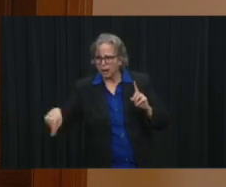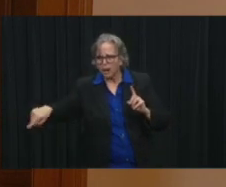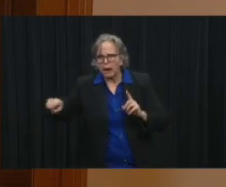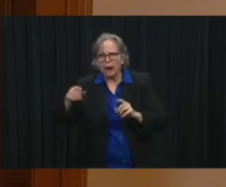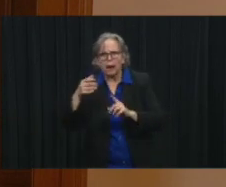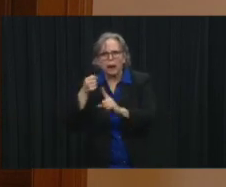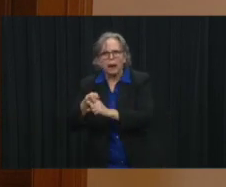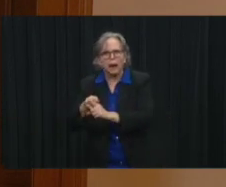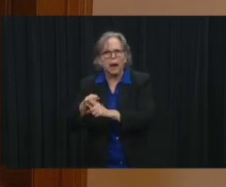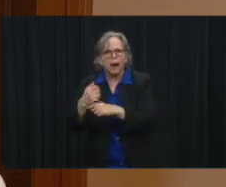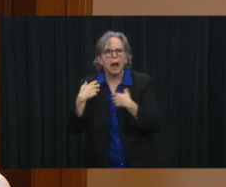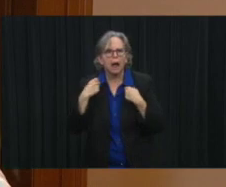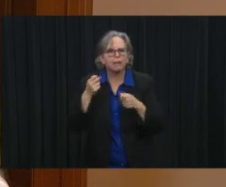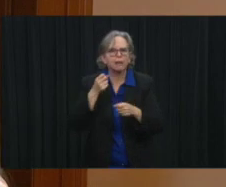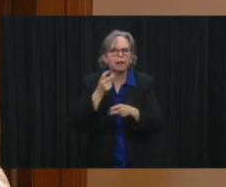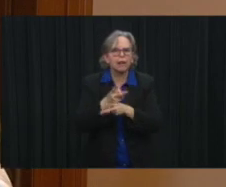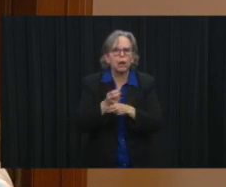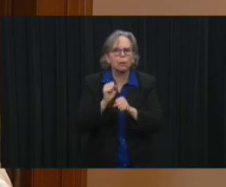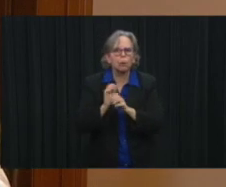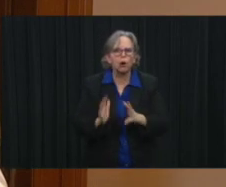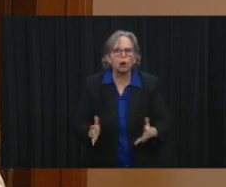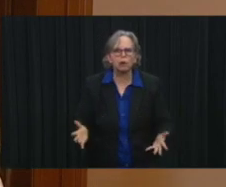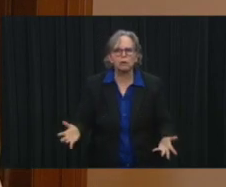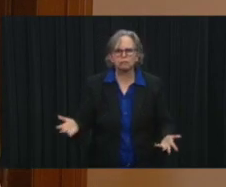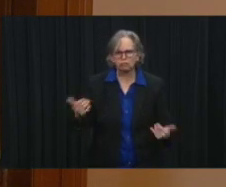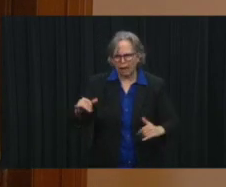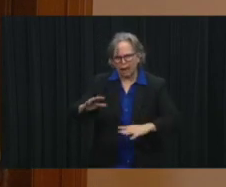them. Next slide.